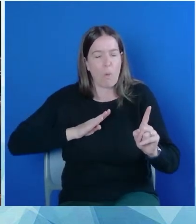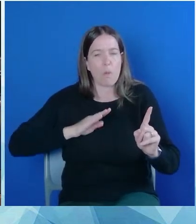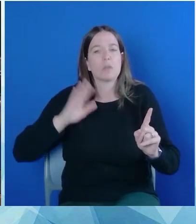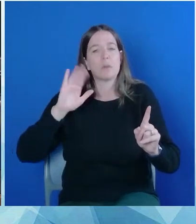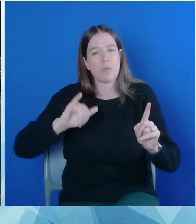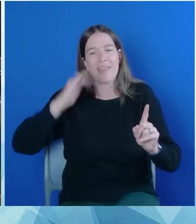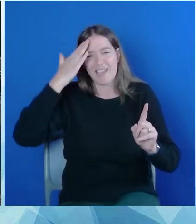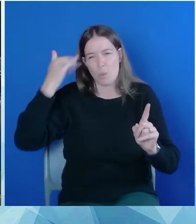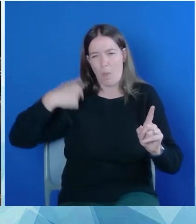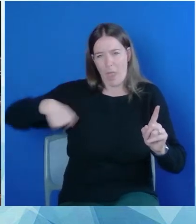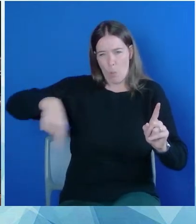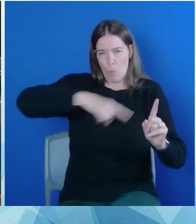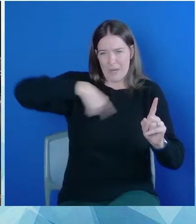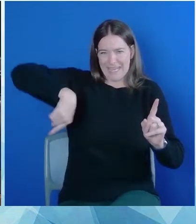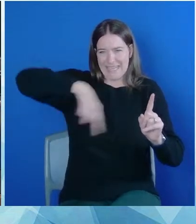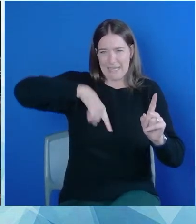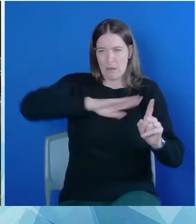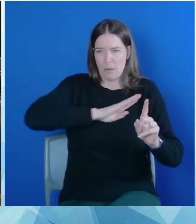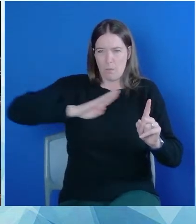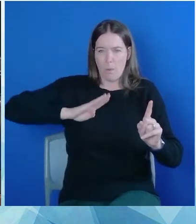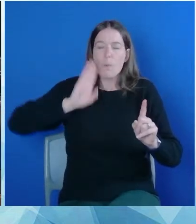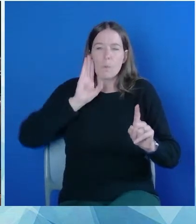Thank you.